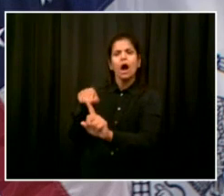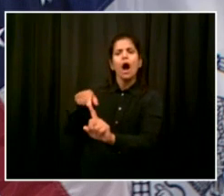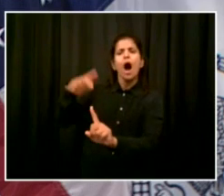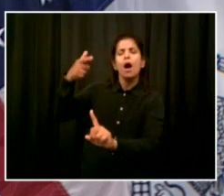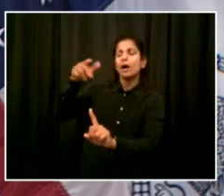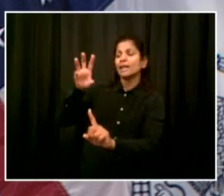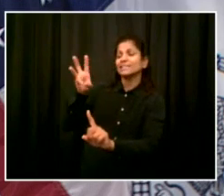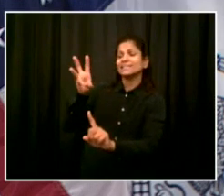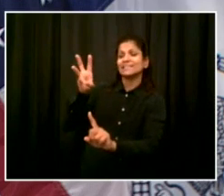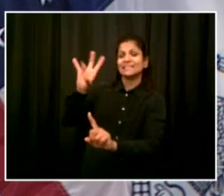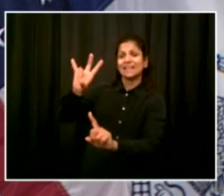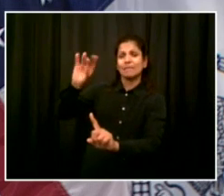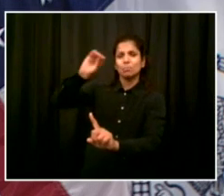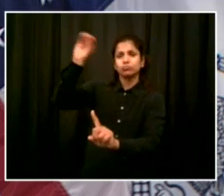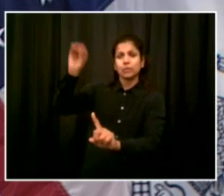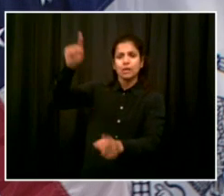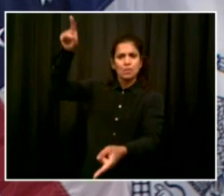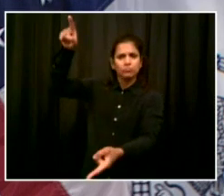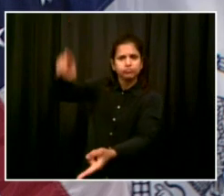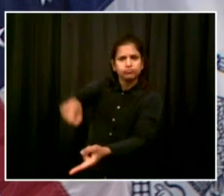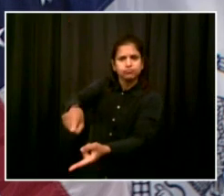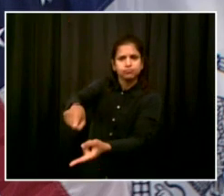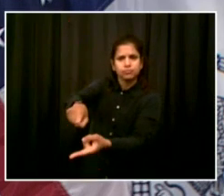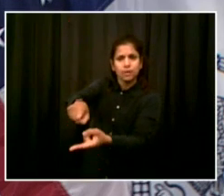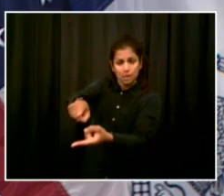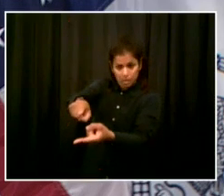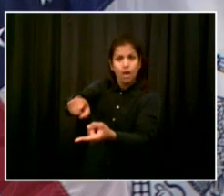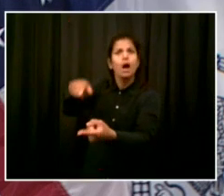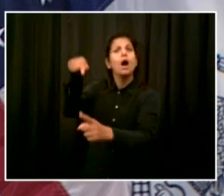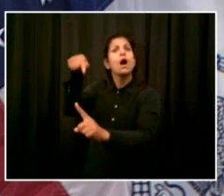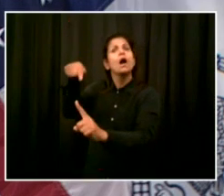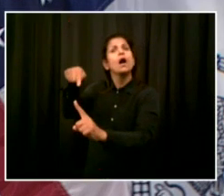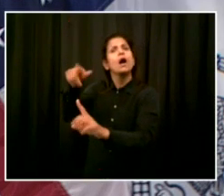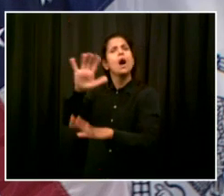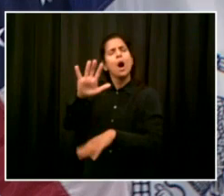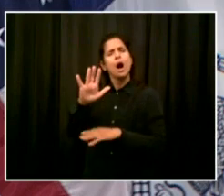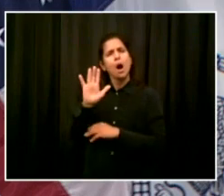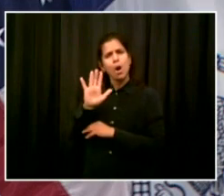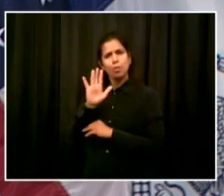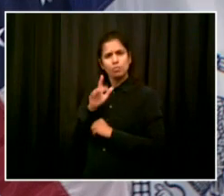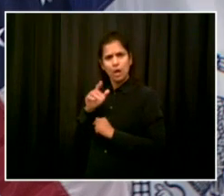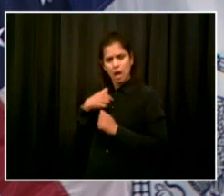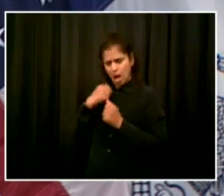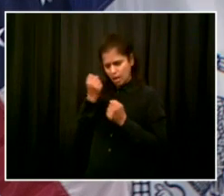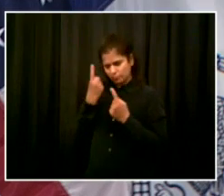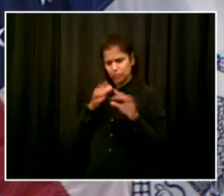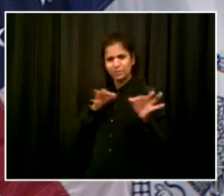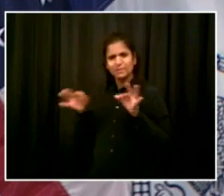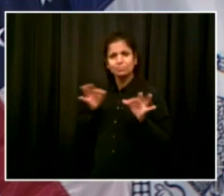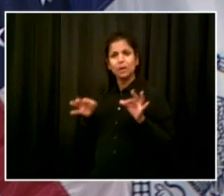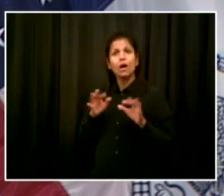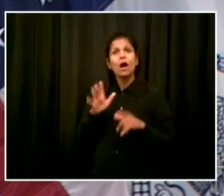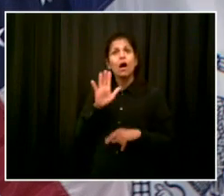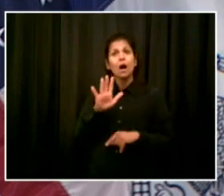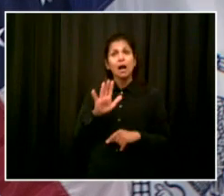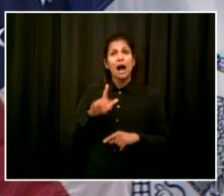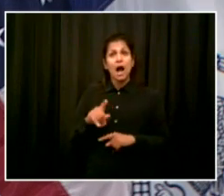is made. So are you saying that there's a problem here with how the law is being applied?